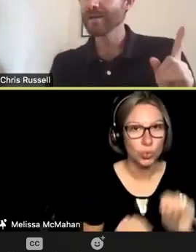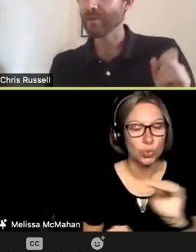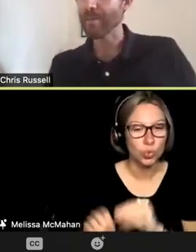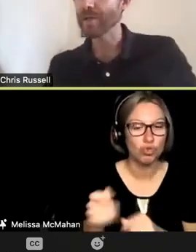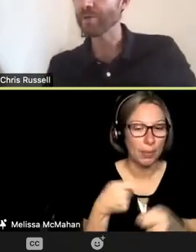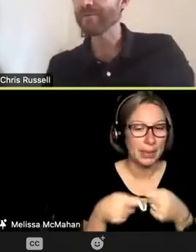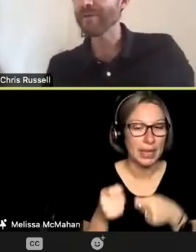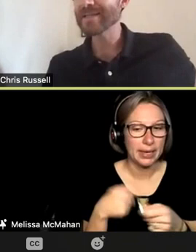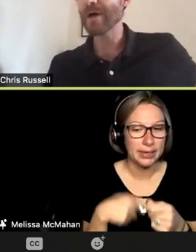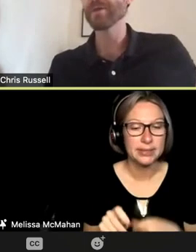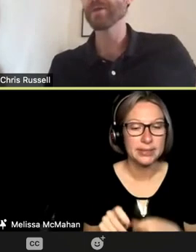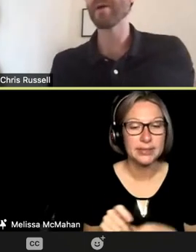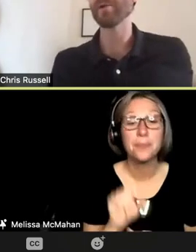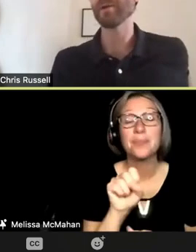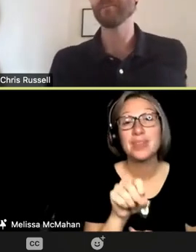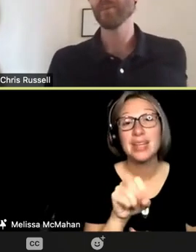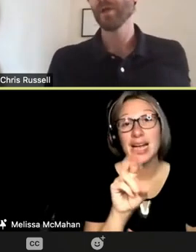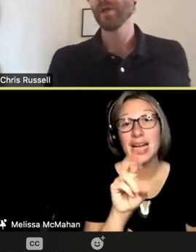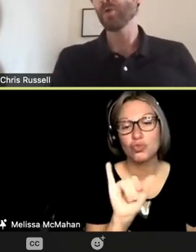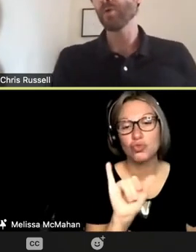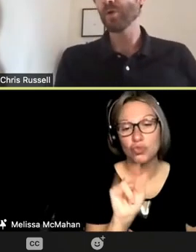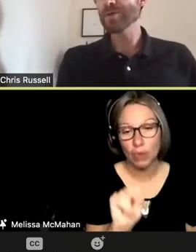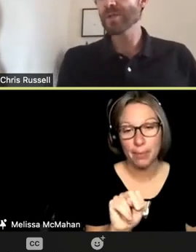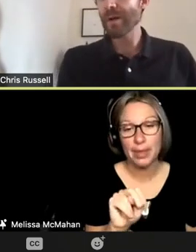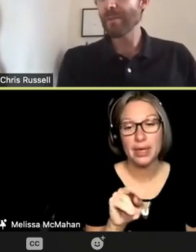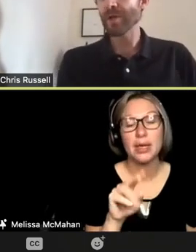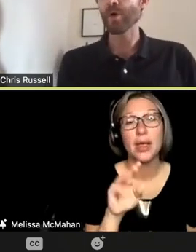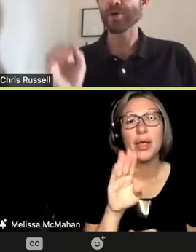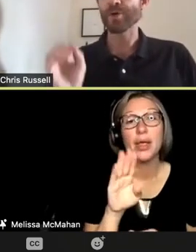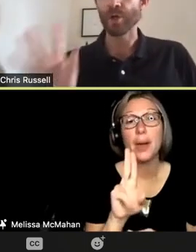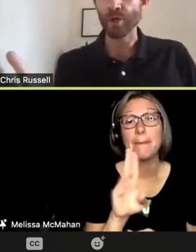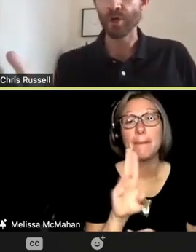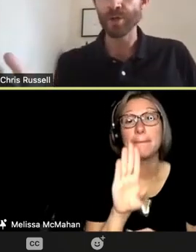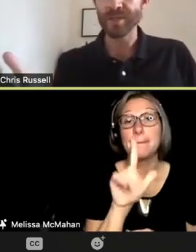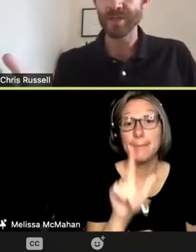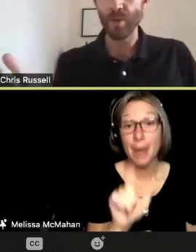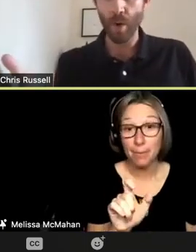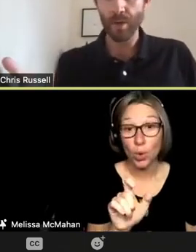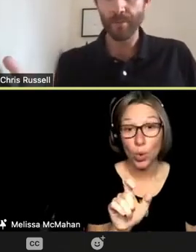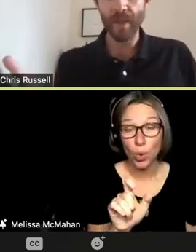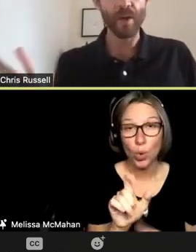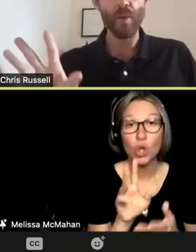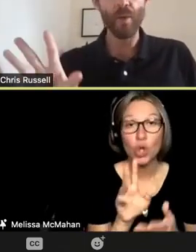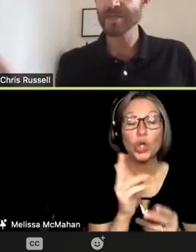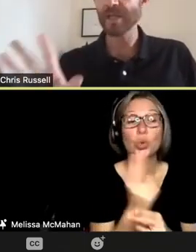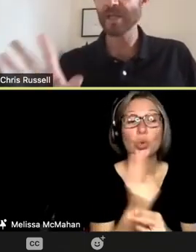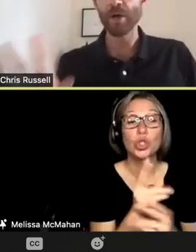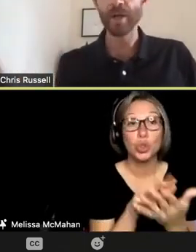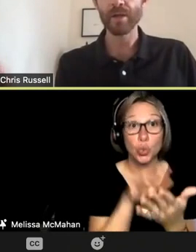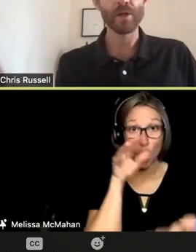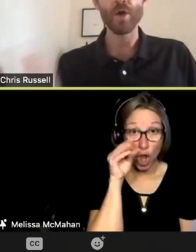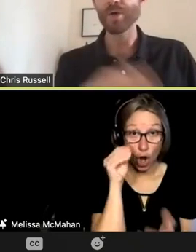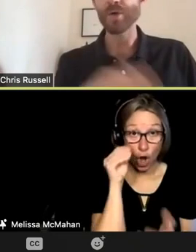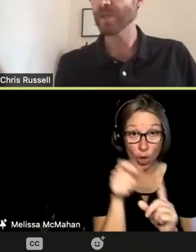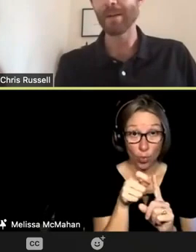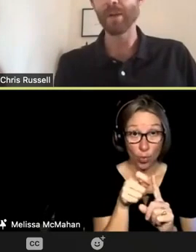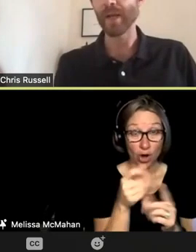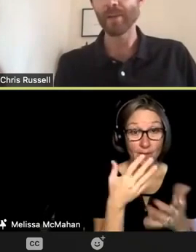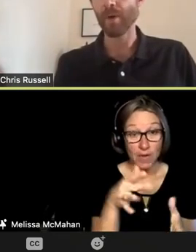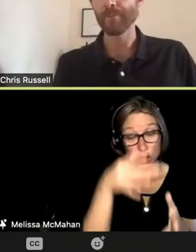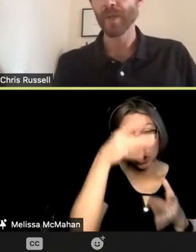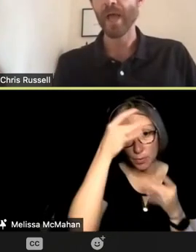And yes, Robin, you phase out the bubbling. You use the bubbling in order to learn the word. And once they learn it, you don't